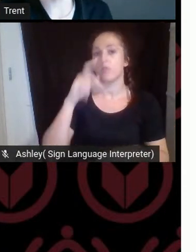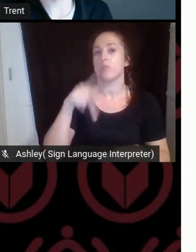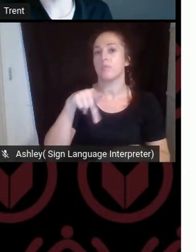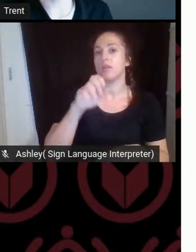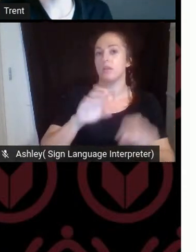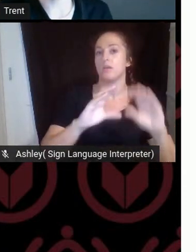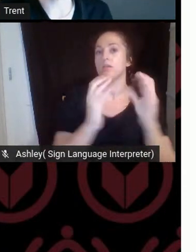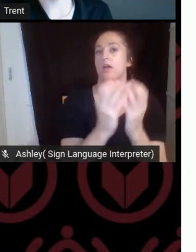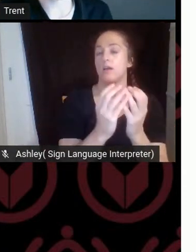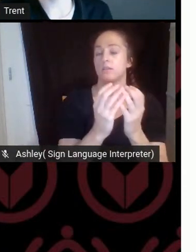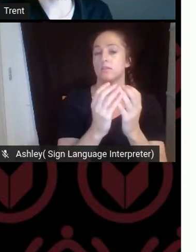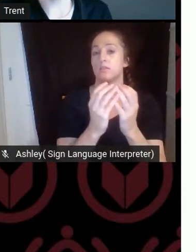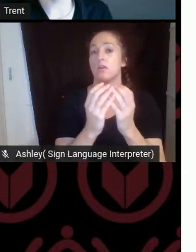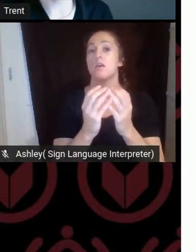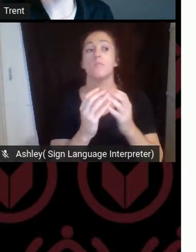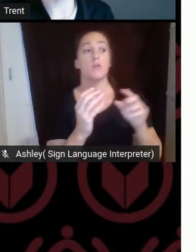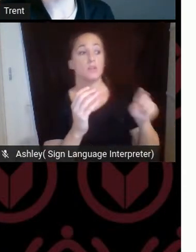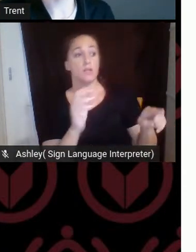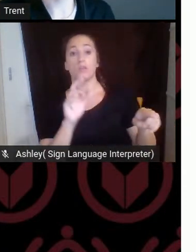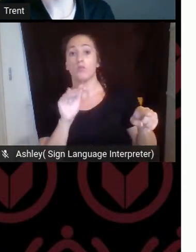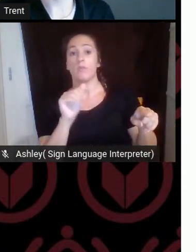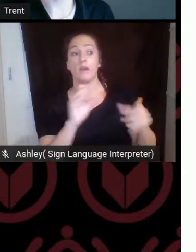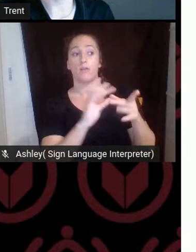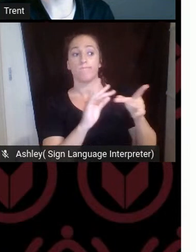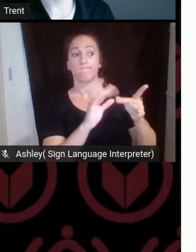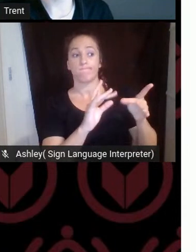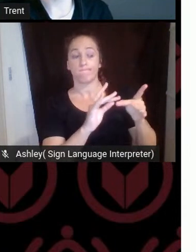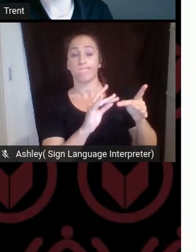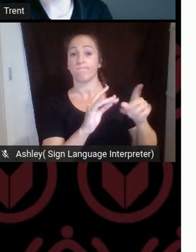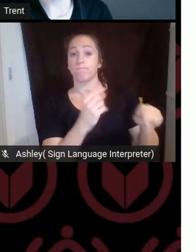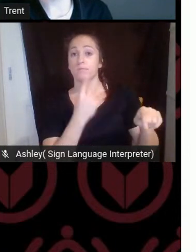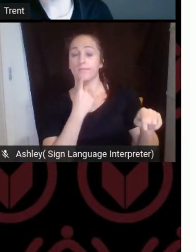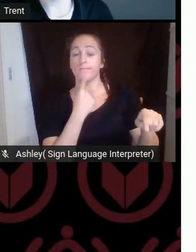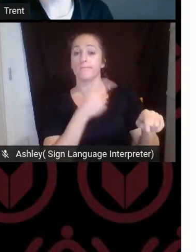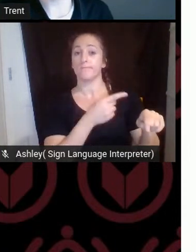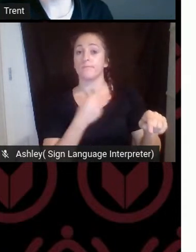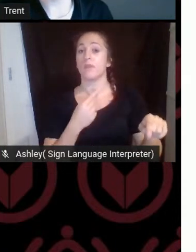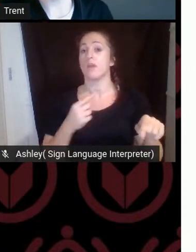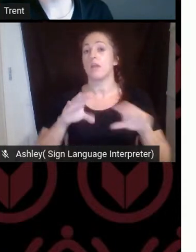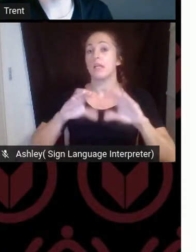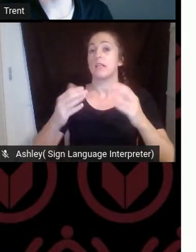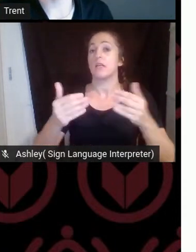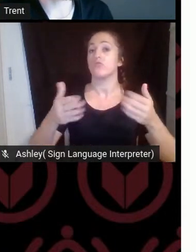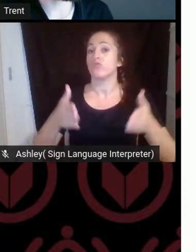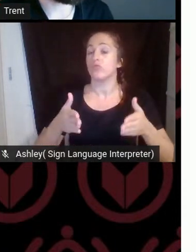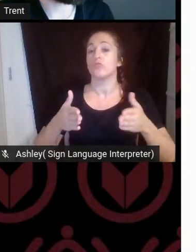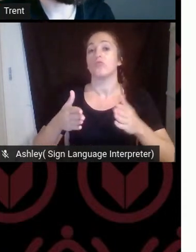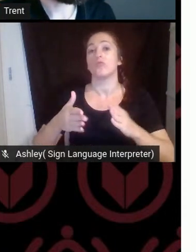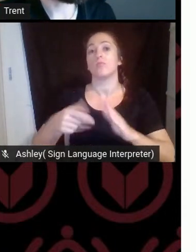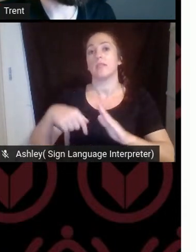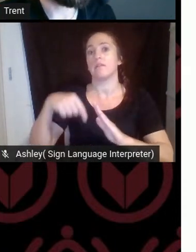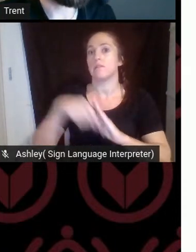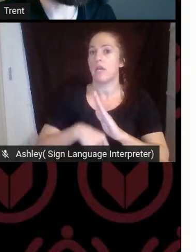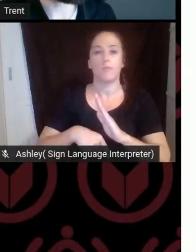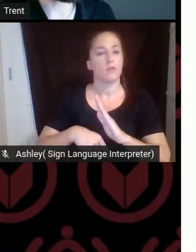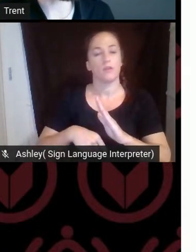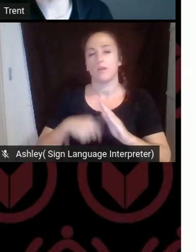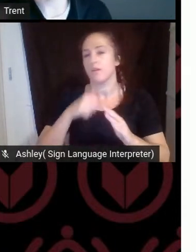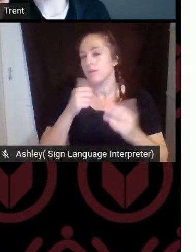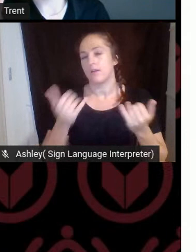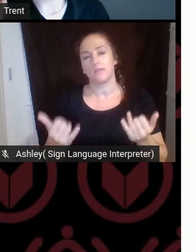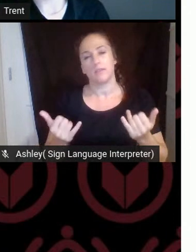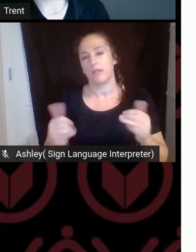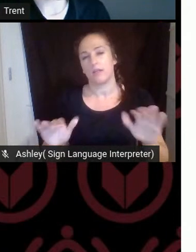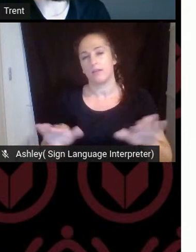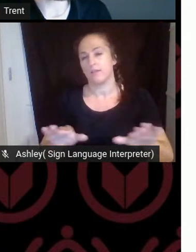going to go into a ton of depth with Classroom because it really deserves its own training. So if you get the